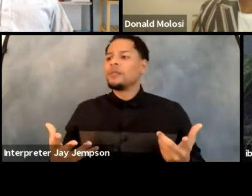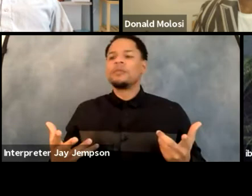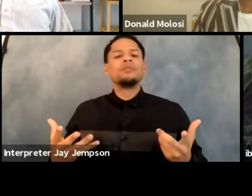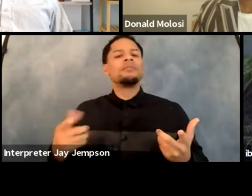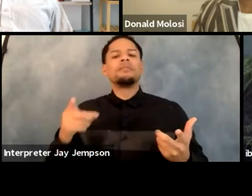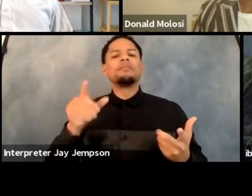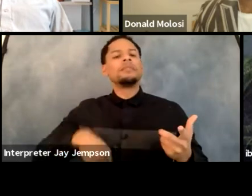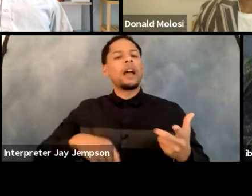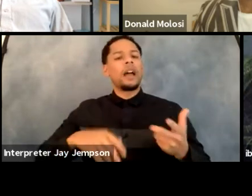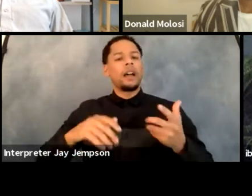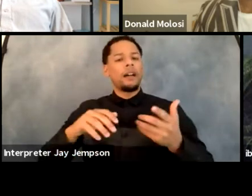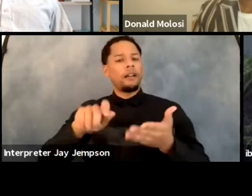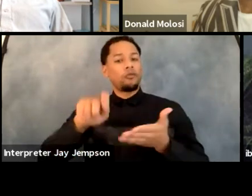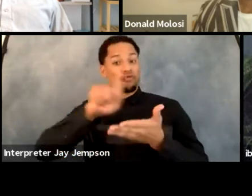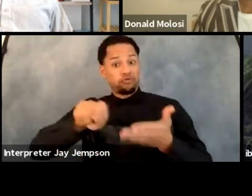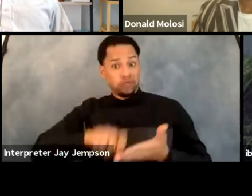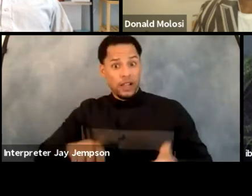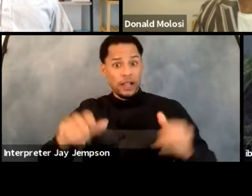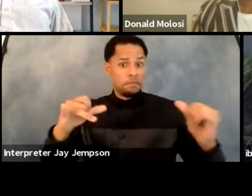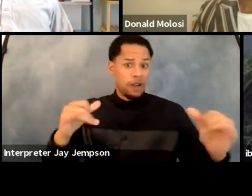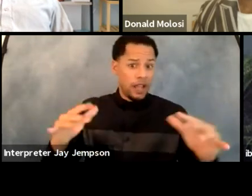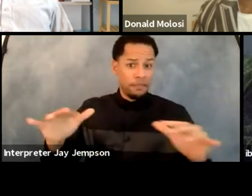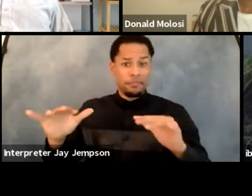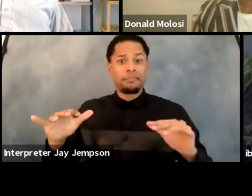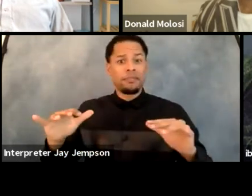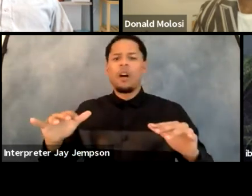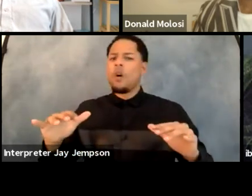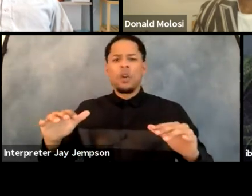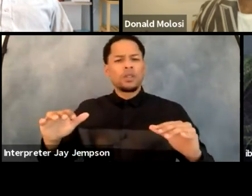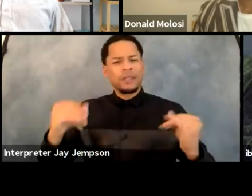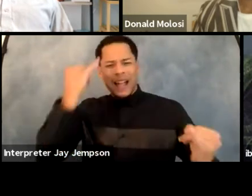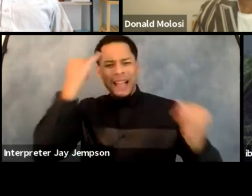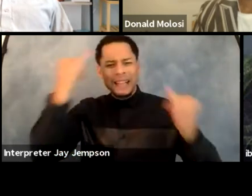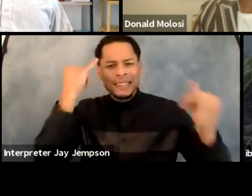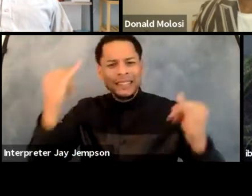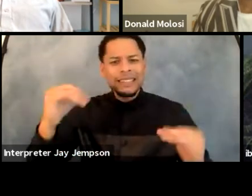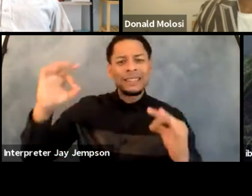people that there's no way that it can be